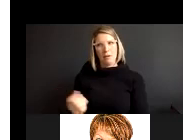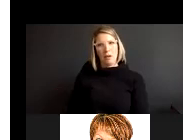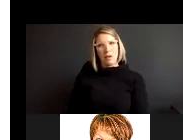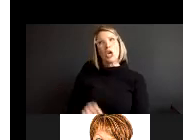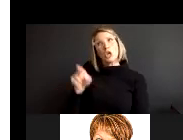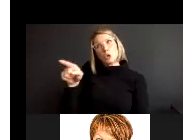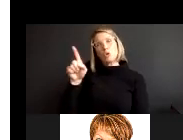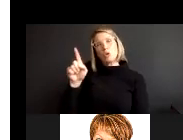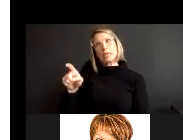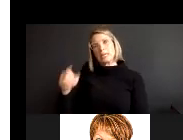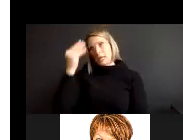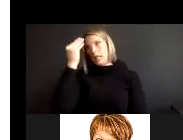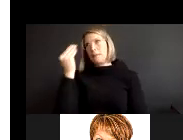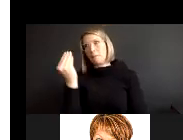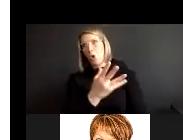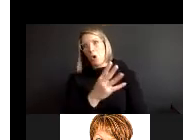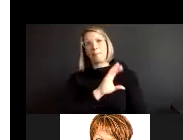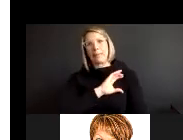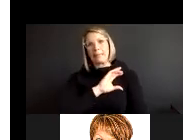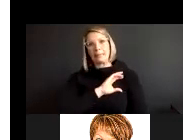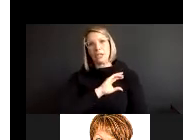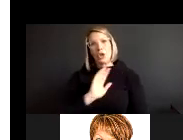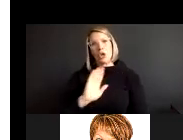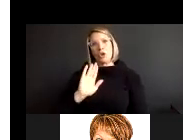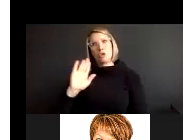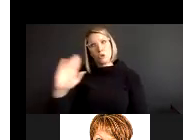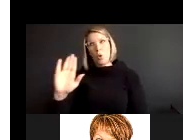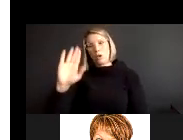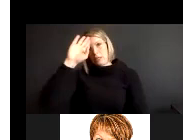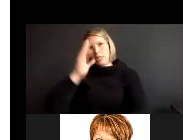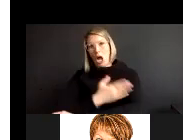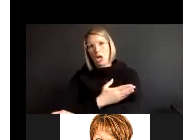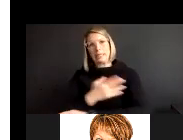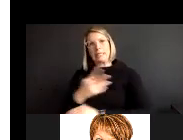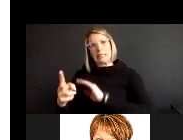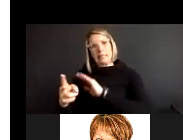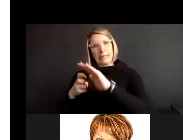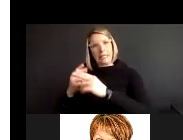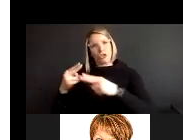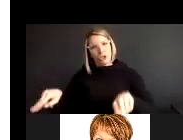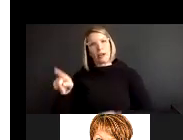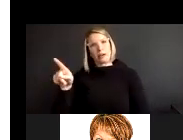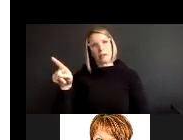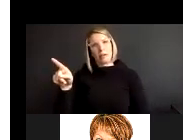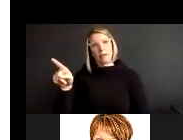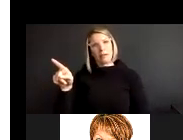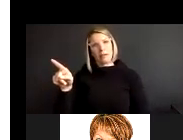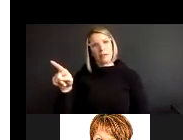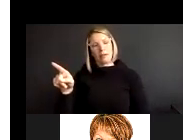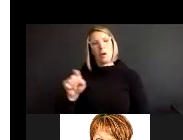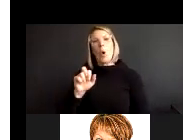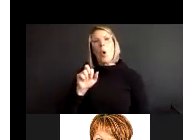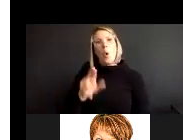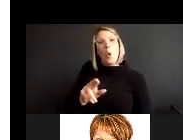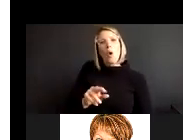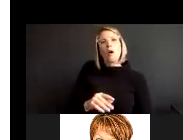money. Or, you need to report the fact that your daughter-in-law, who's supposed to be looking after you every day, is not feeding you